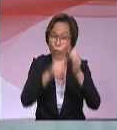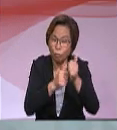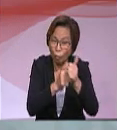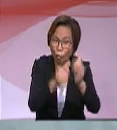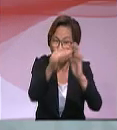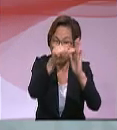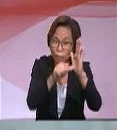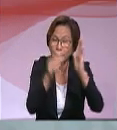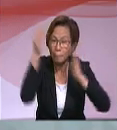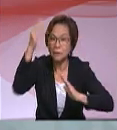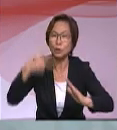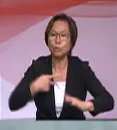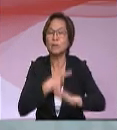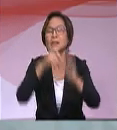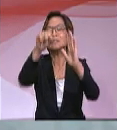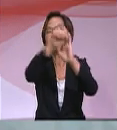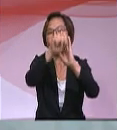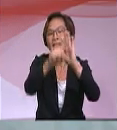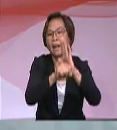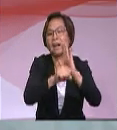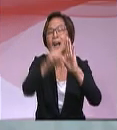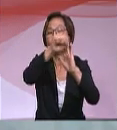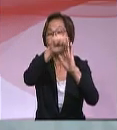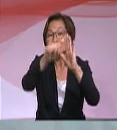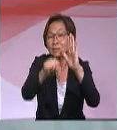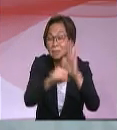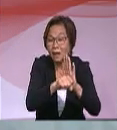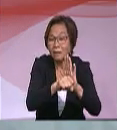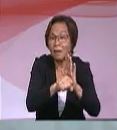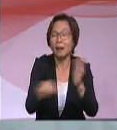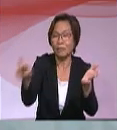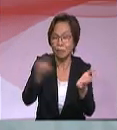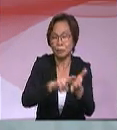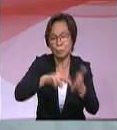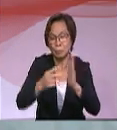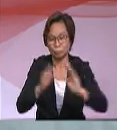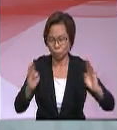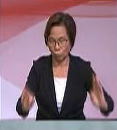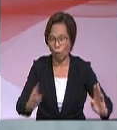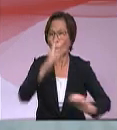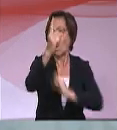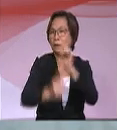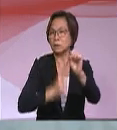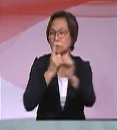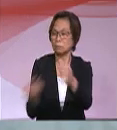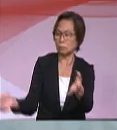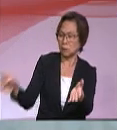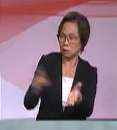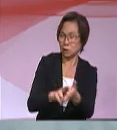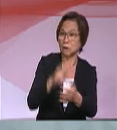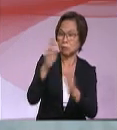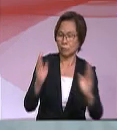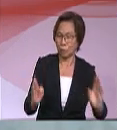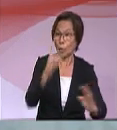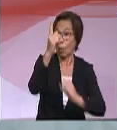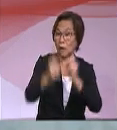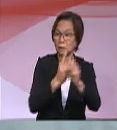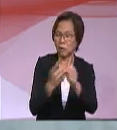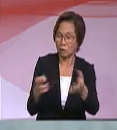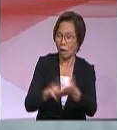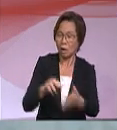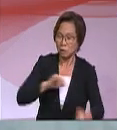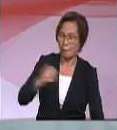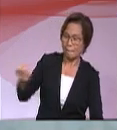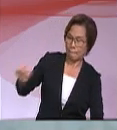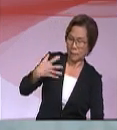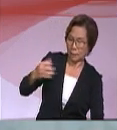we use a conditional registration, which means we give a period of 1 year for the registration. And I was made to